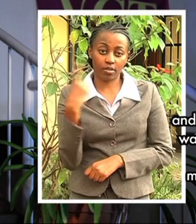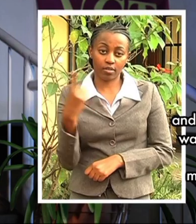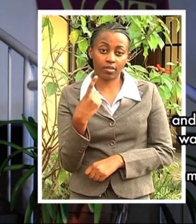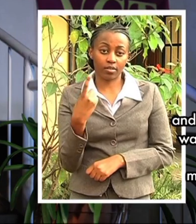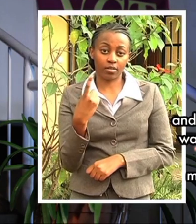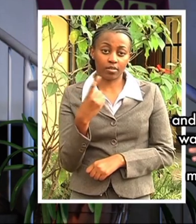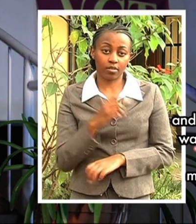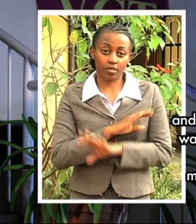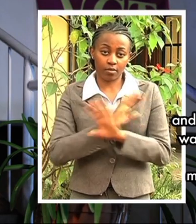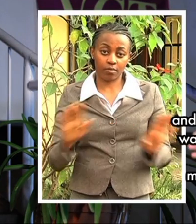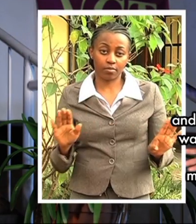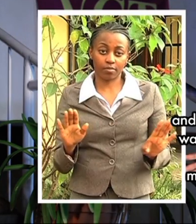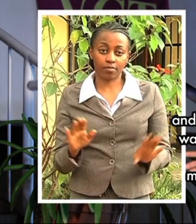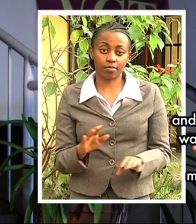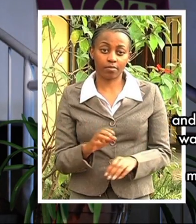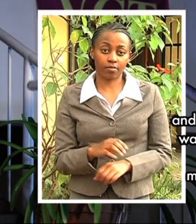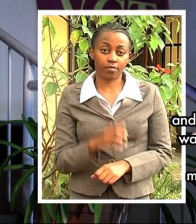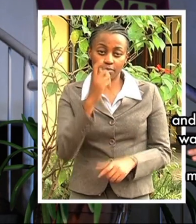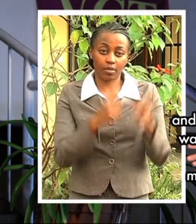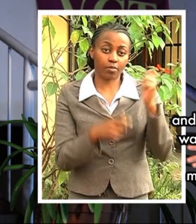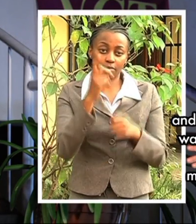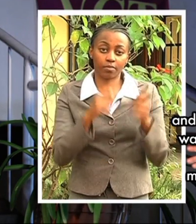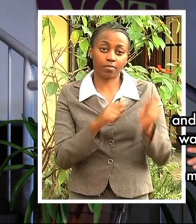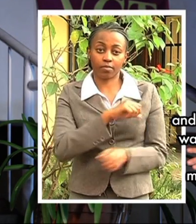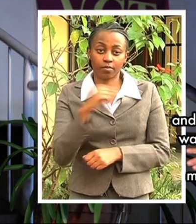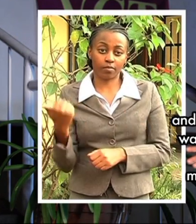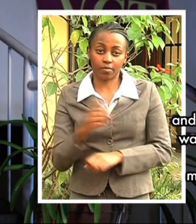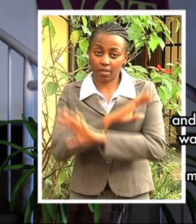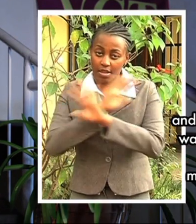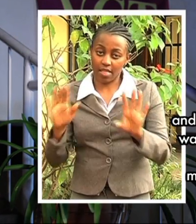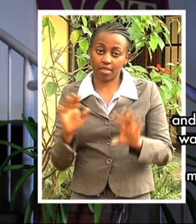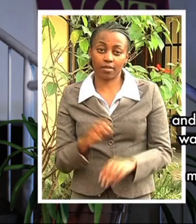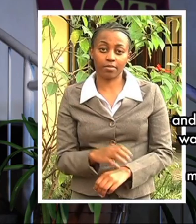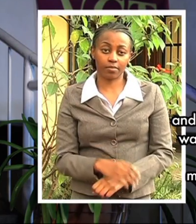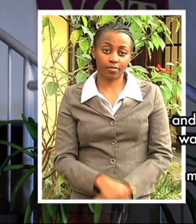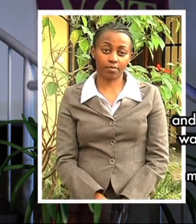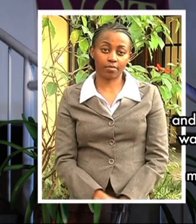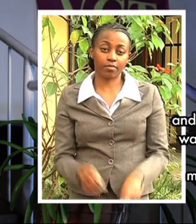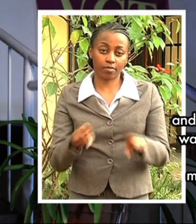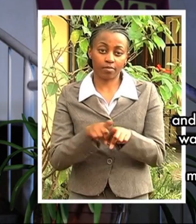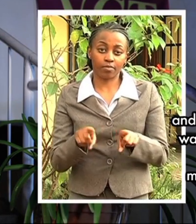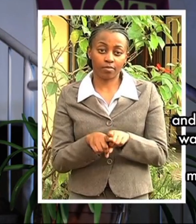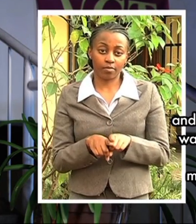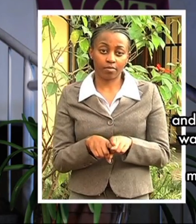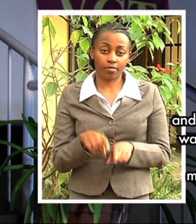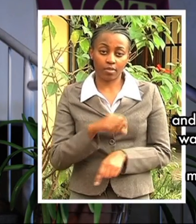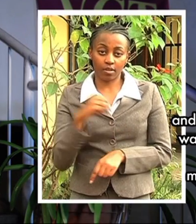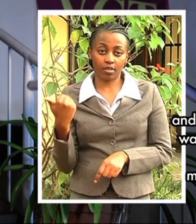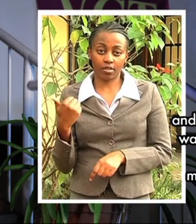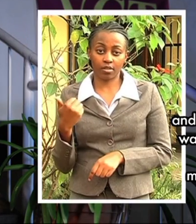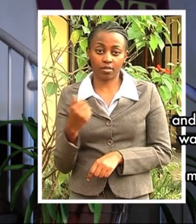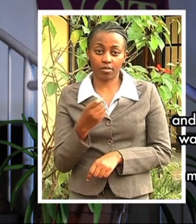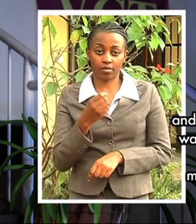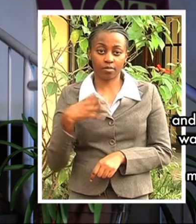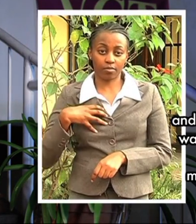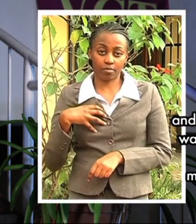else, no any other fluid, no water, no any other drink. It's just the breast milk and maybe the medication that the baby is